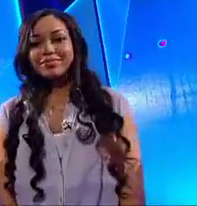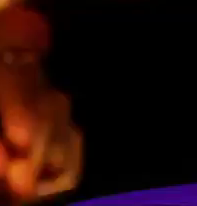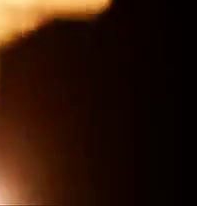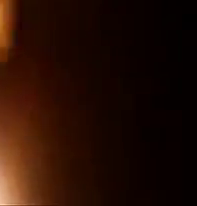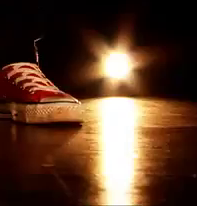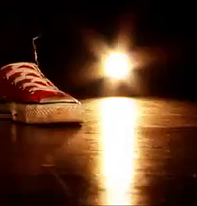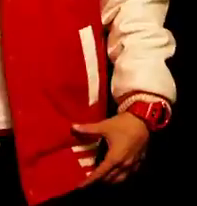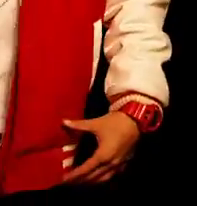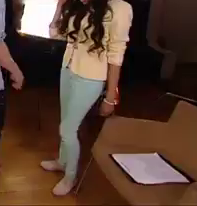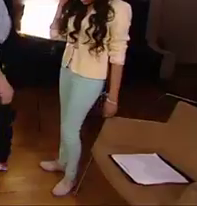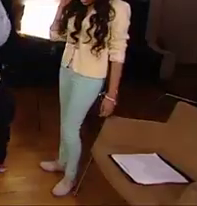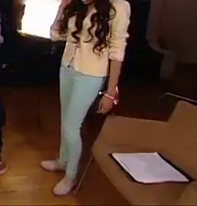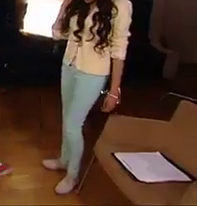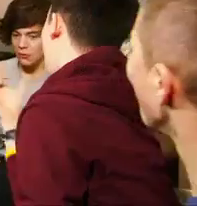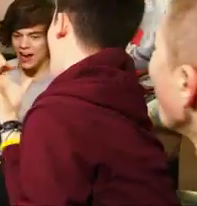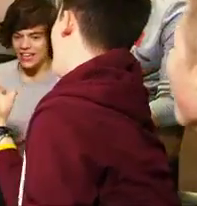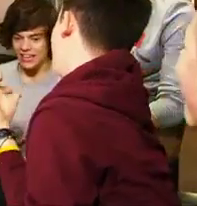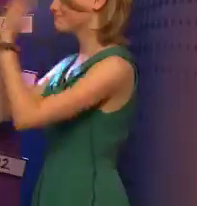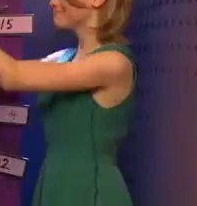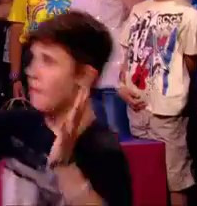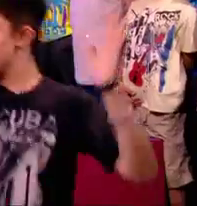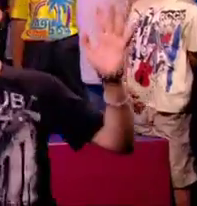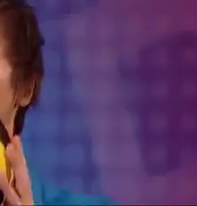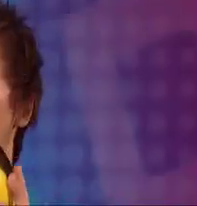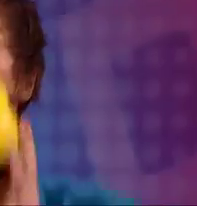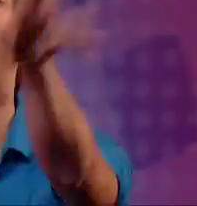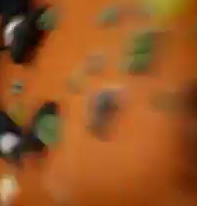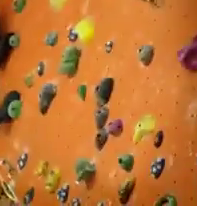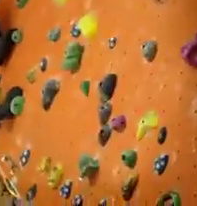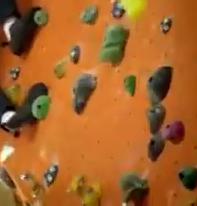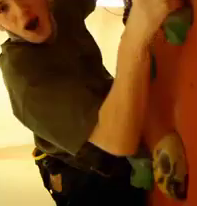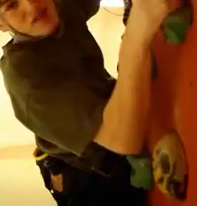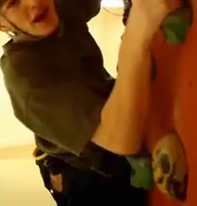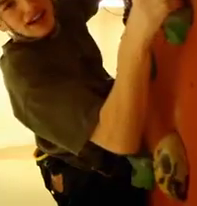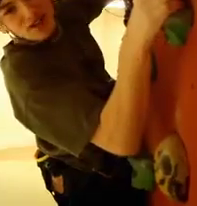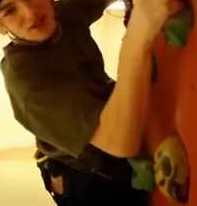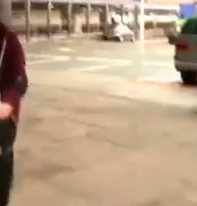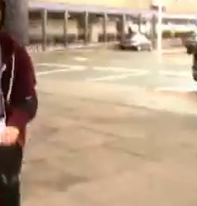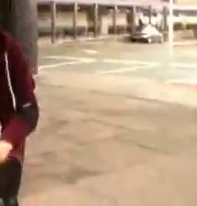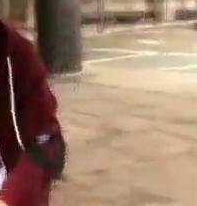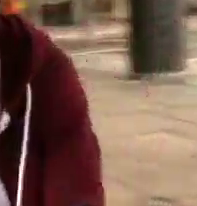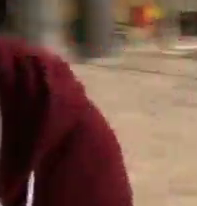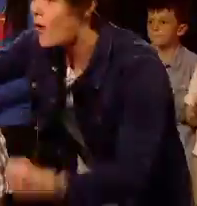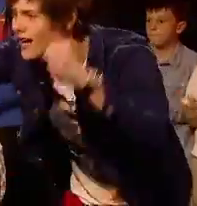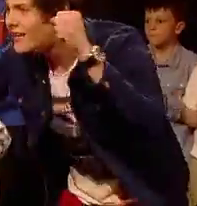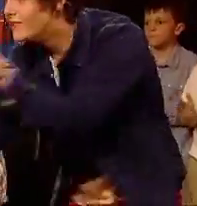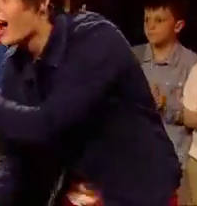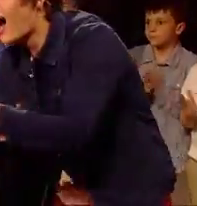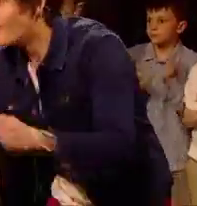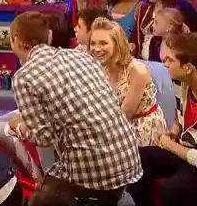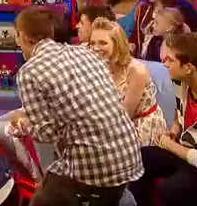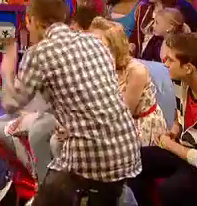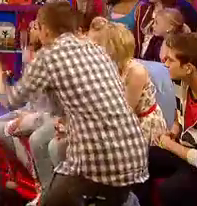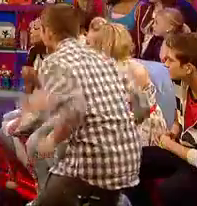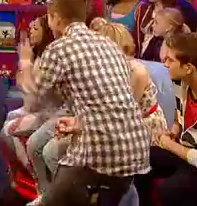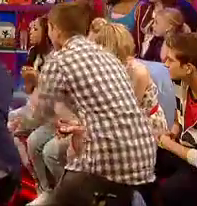Friday Download. This November, we're back on the CBBC channel. I've made it to the top. We're bringing you the essential